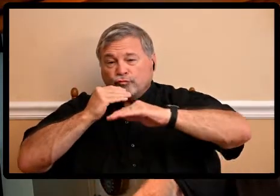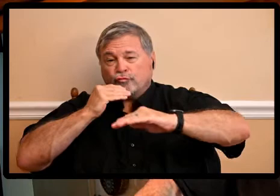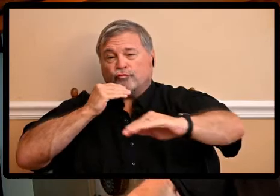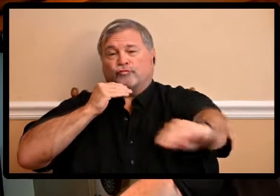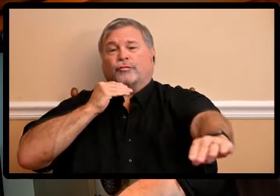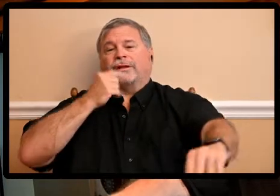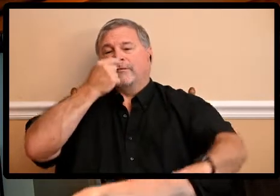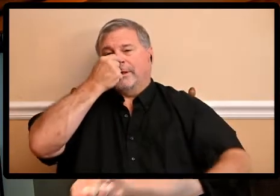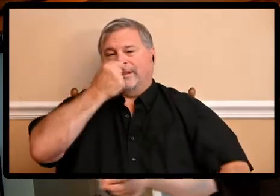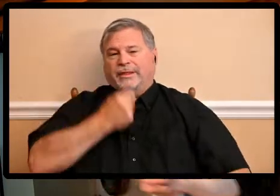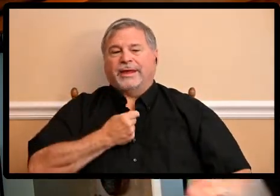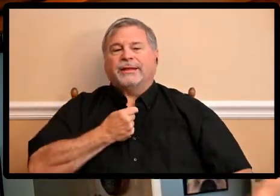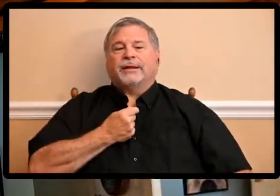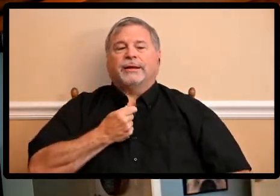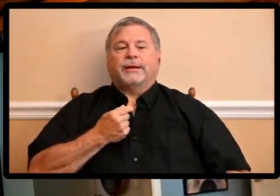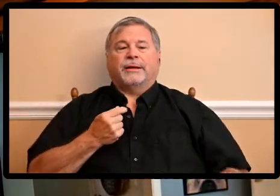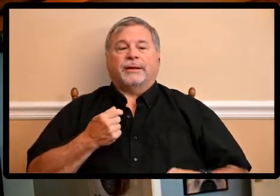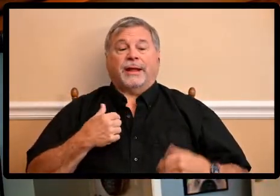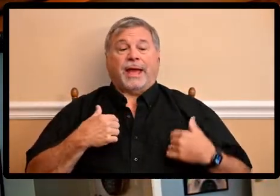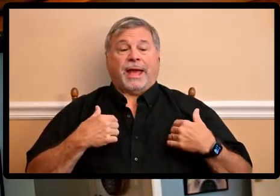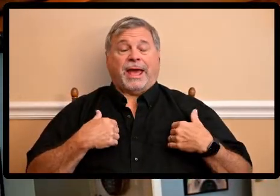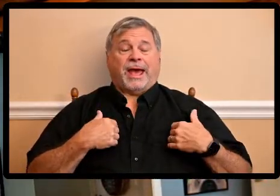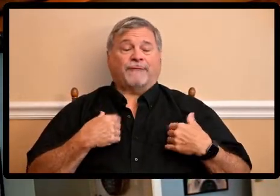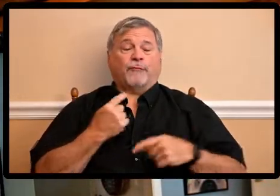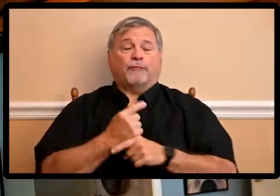is I've taken just a regular